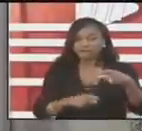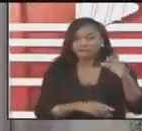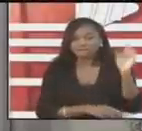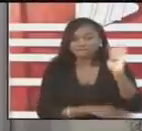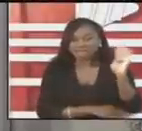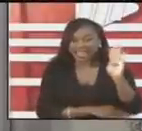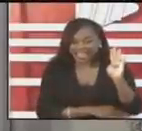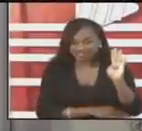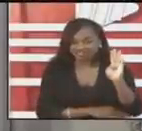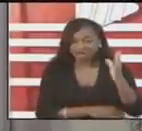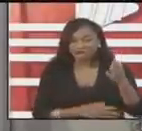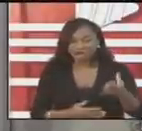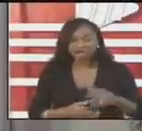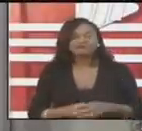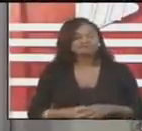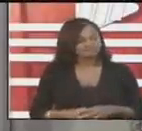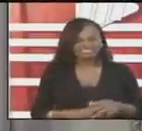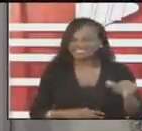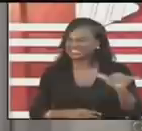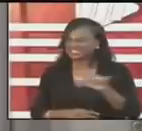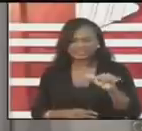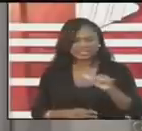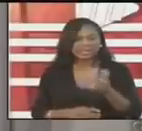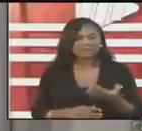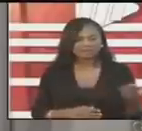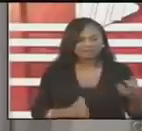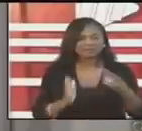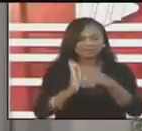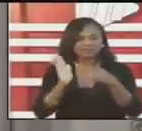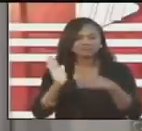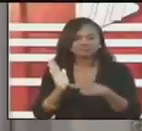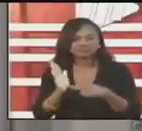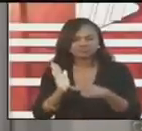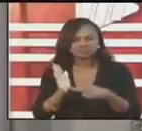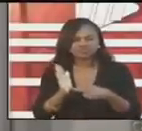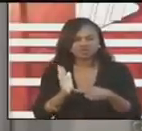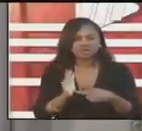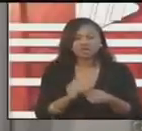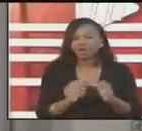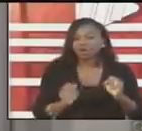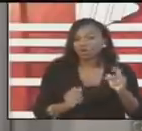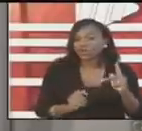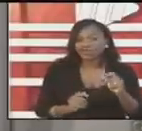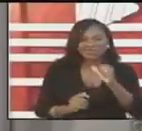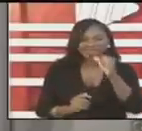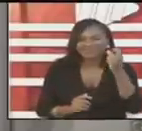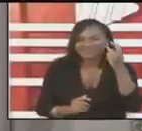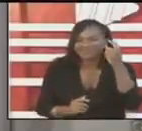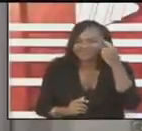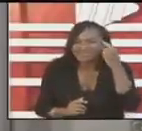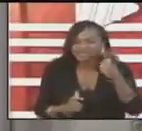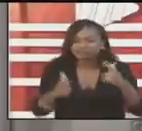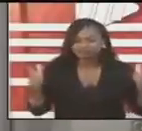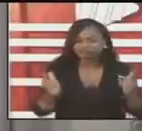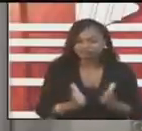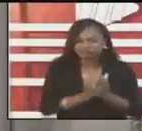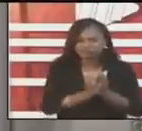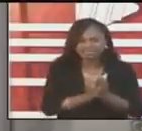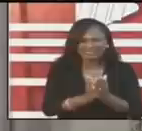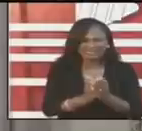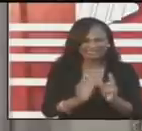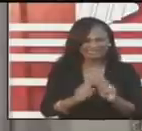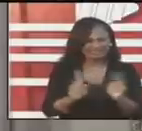I don't want the cruise ship folks to feel they are being